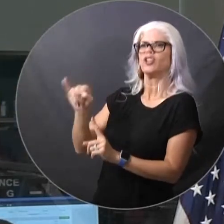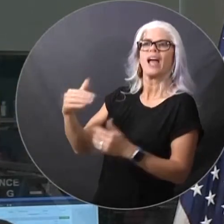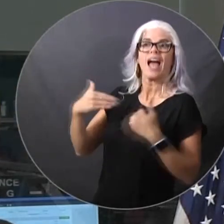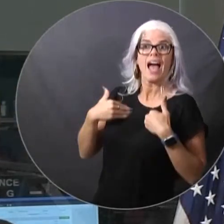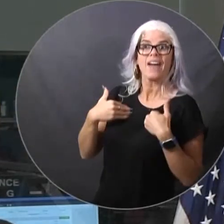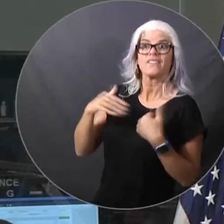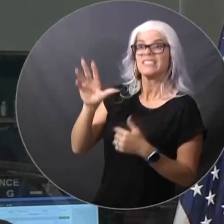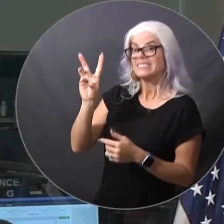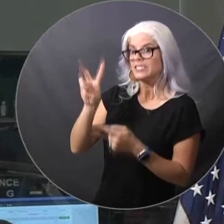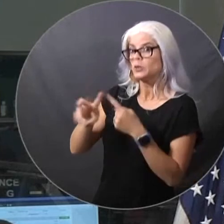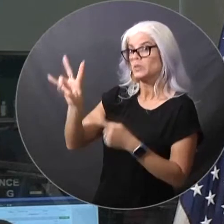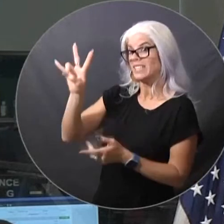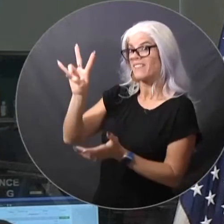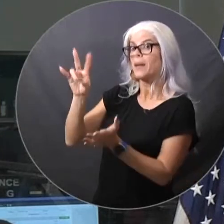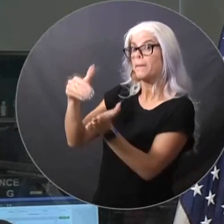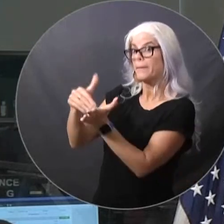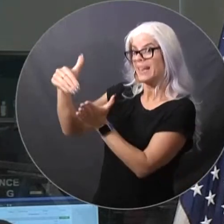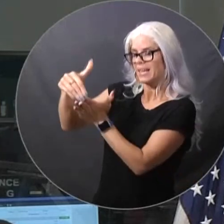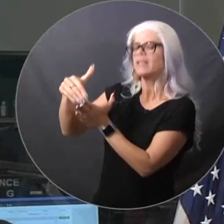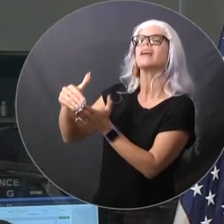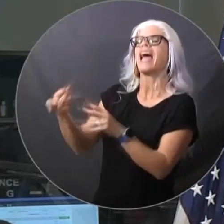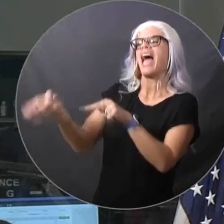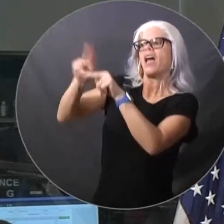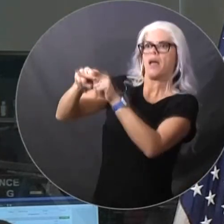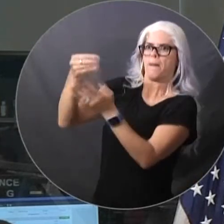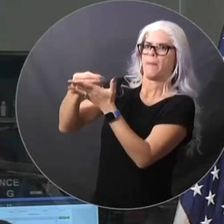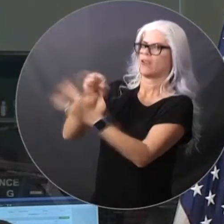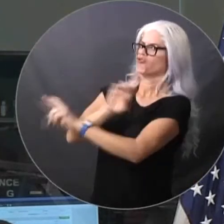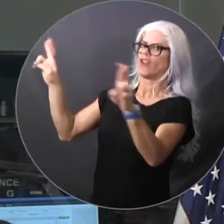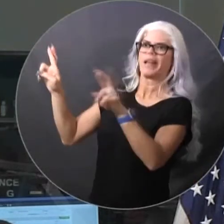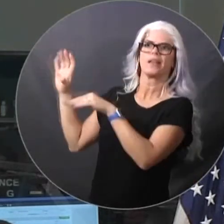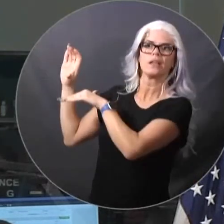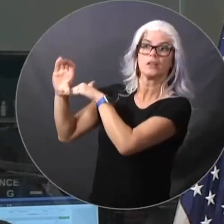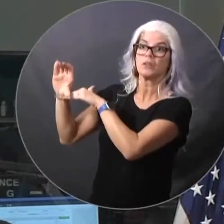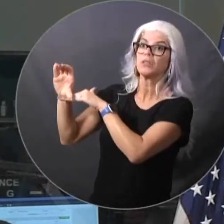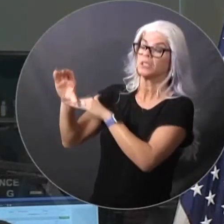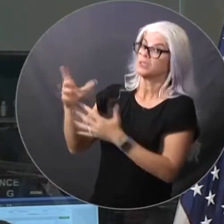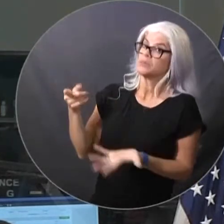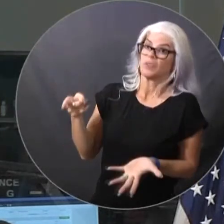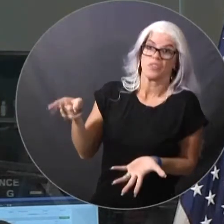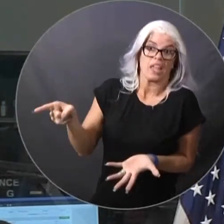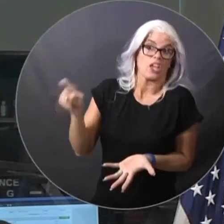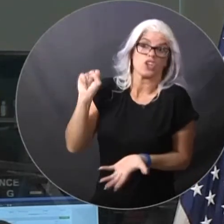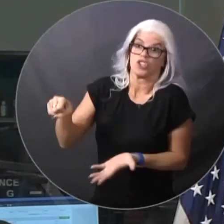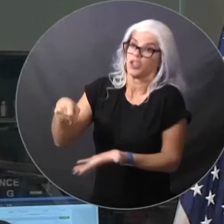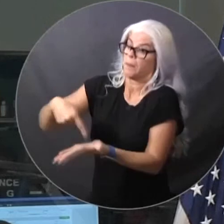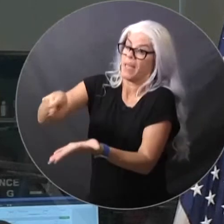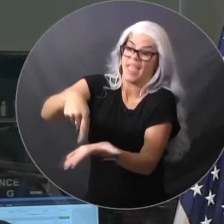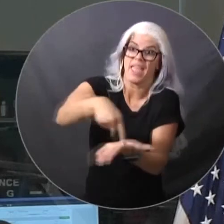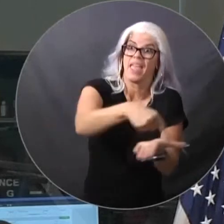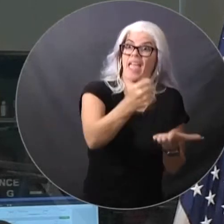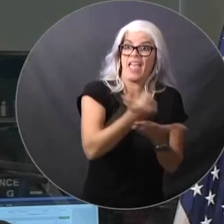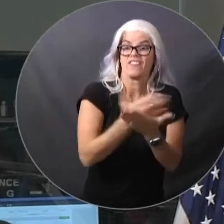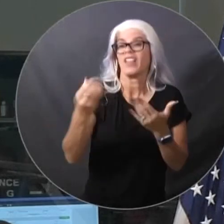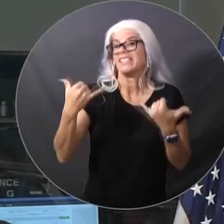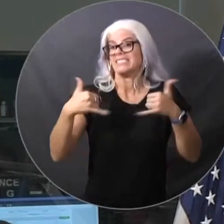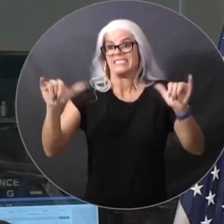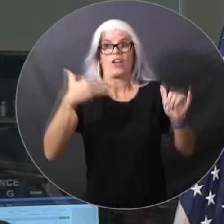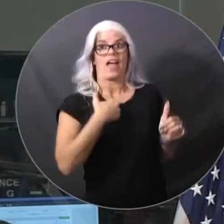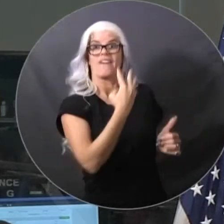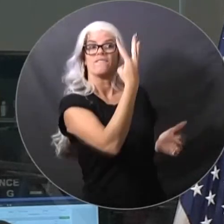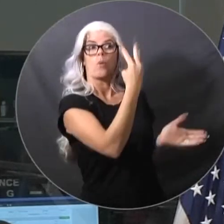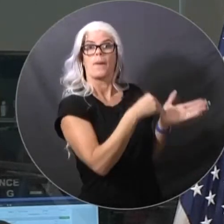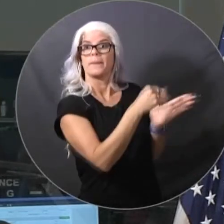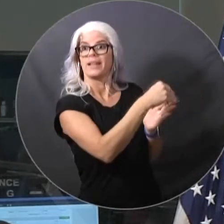of money in claims for this, was that they would still have between $4 and $5 billion in surplus, and so they view themselves as being able to